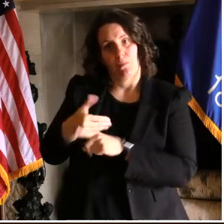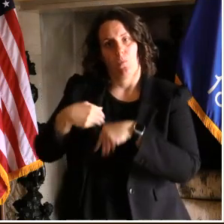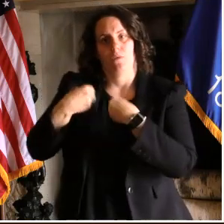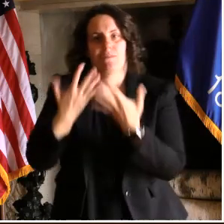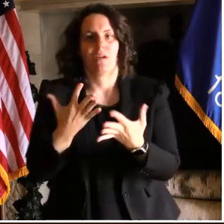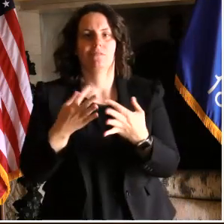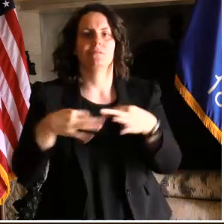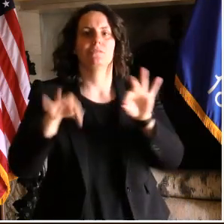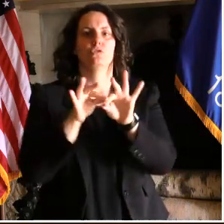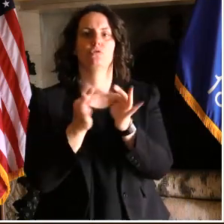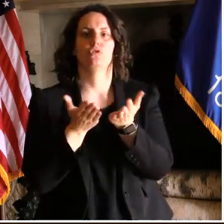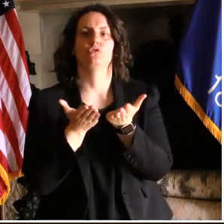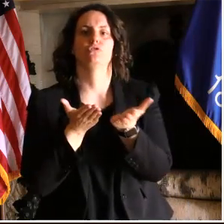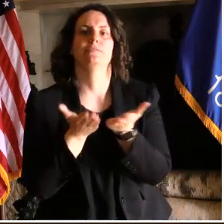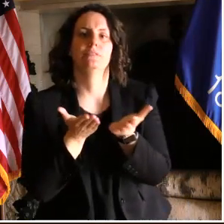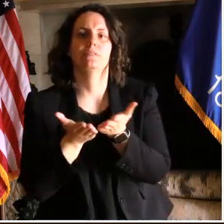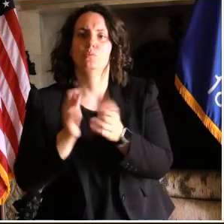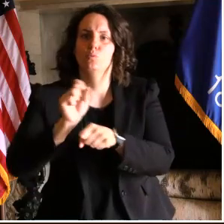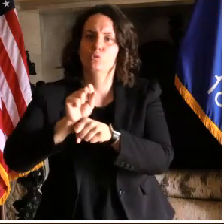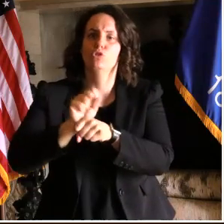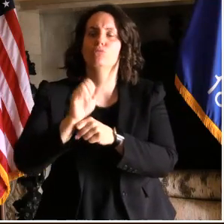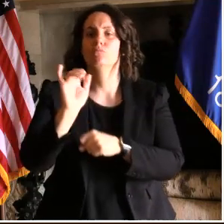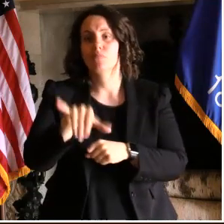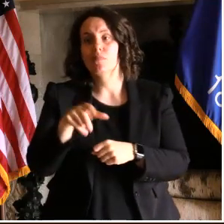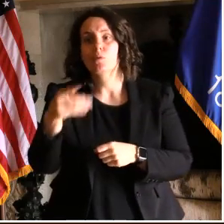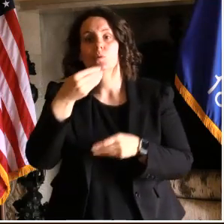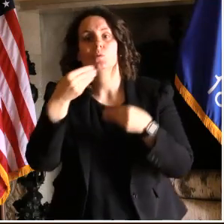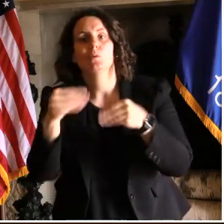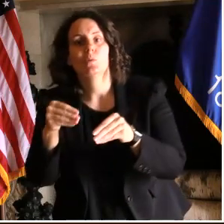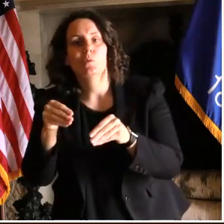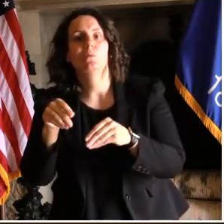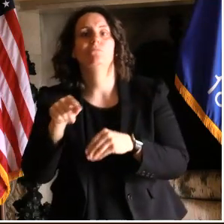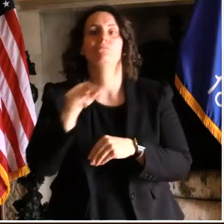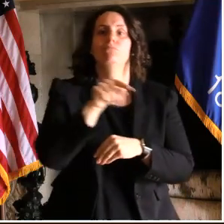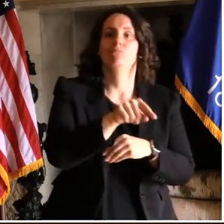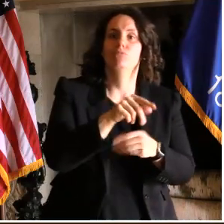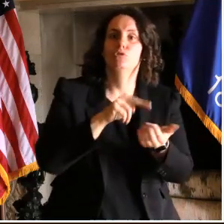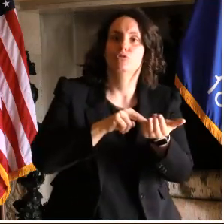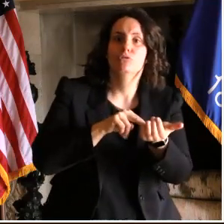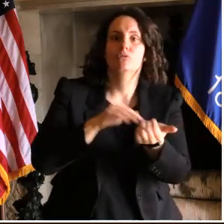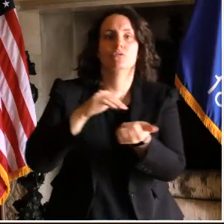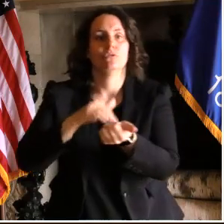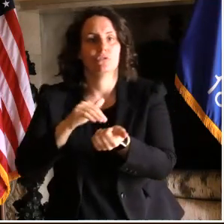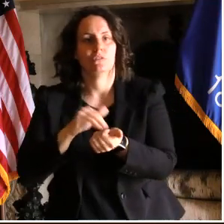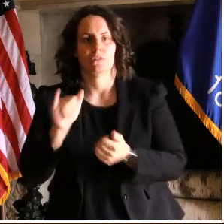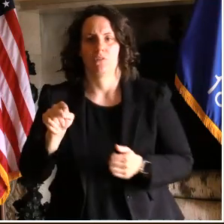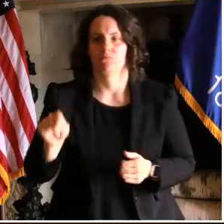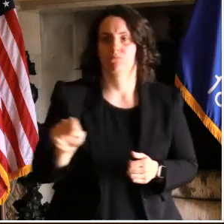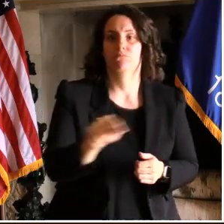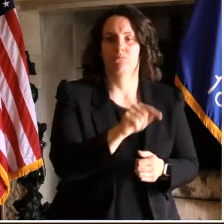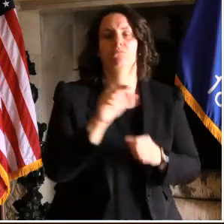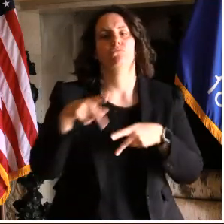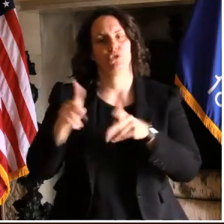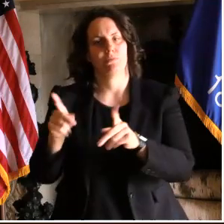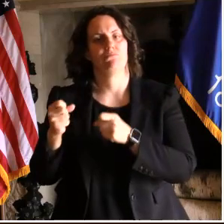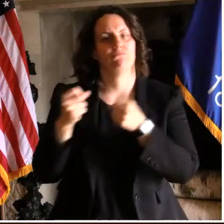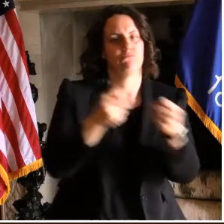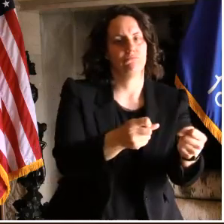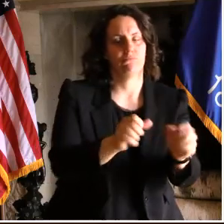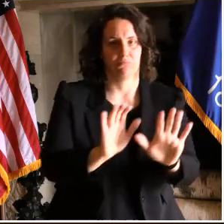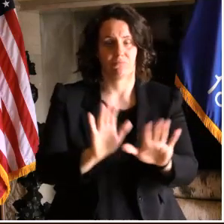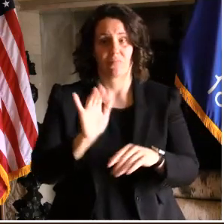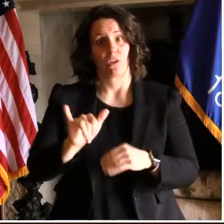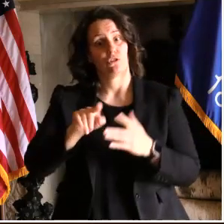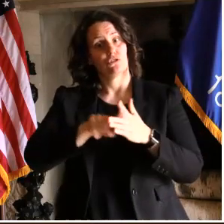from work. There will be additional details tomorrow about what this order means for you, but I wanted to give